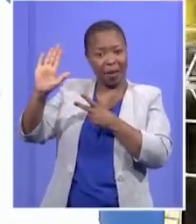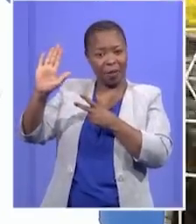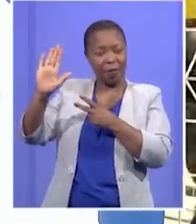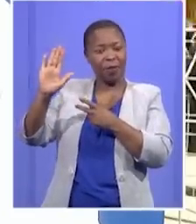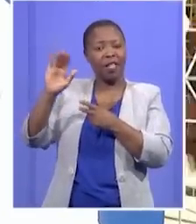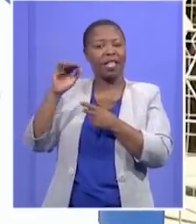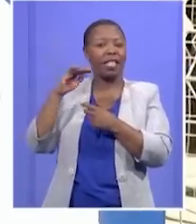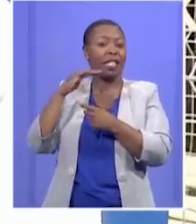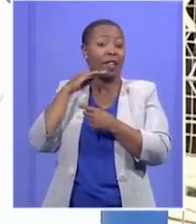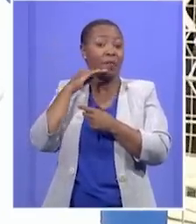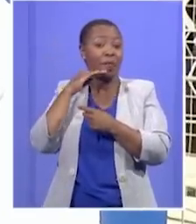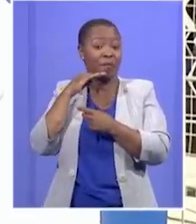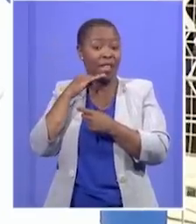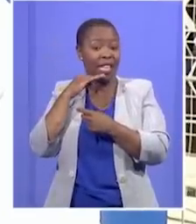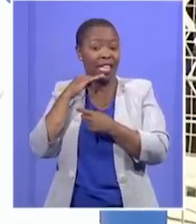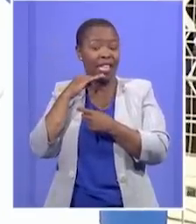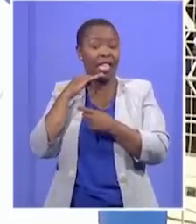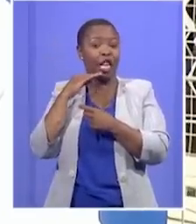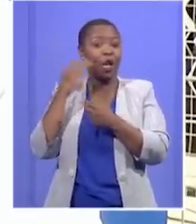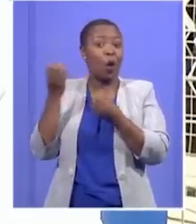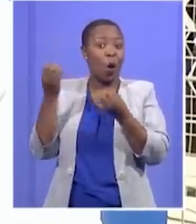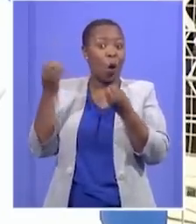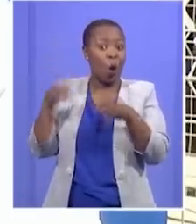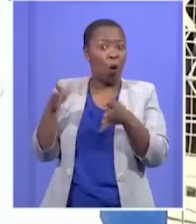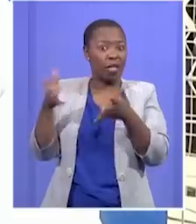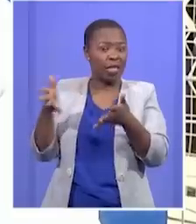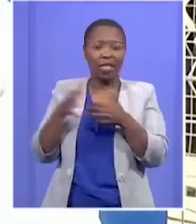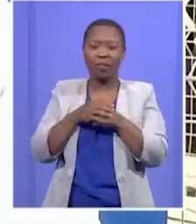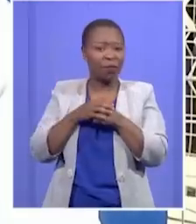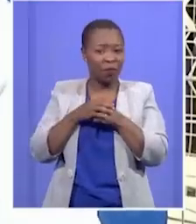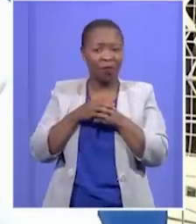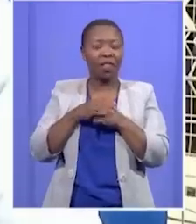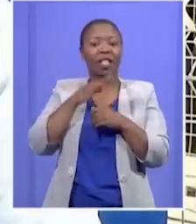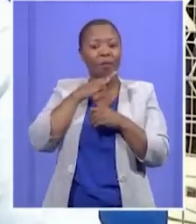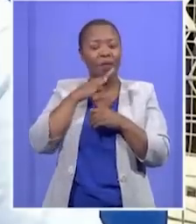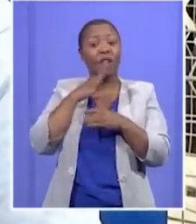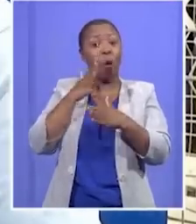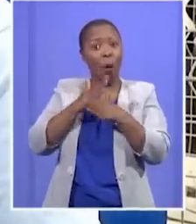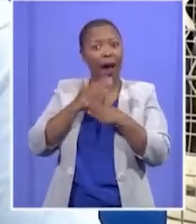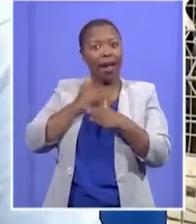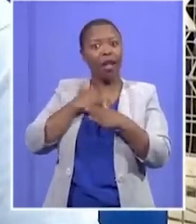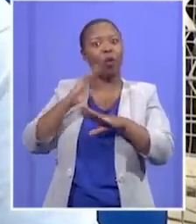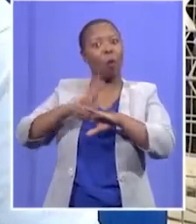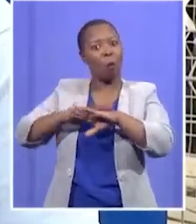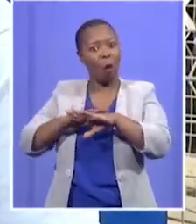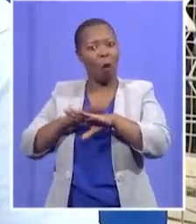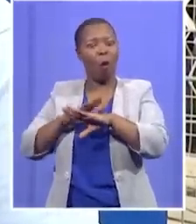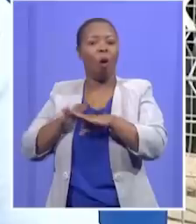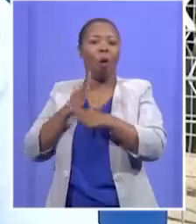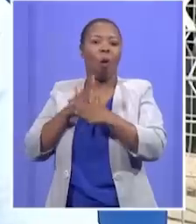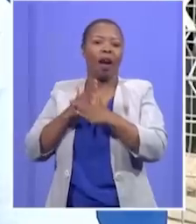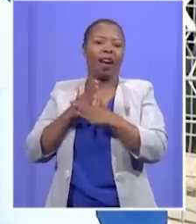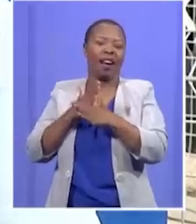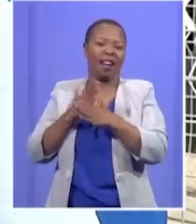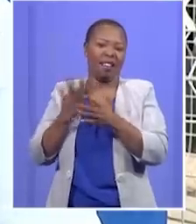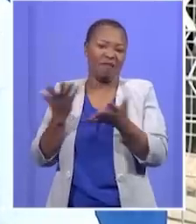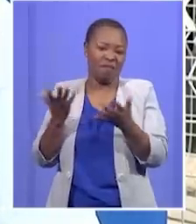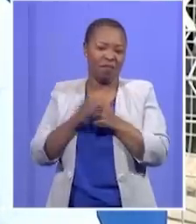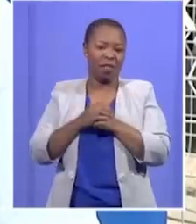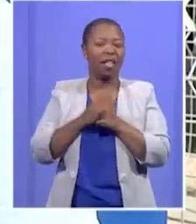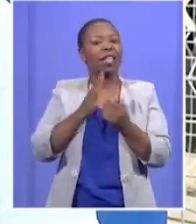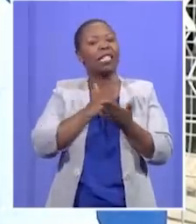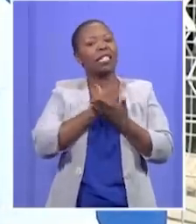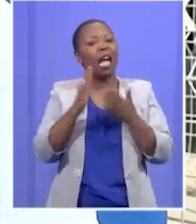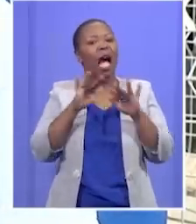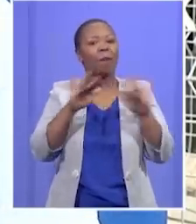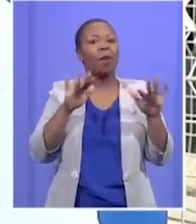would have said to them all is lost. It would have said we need to double our work. But I think some people may have thought like this is